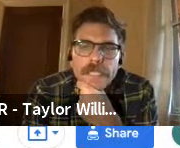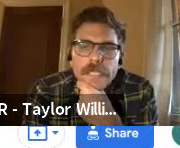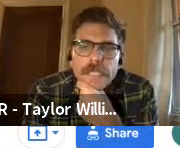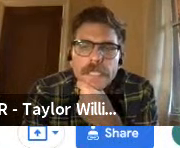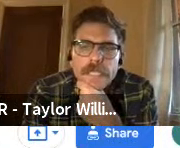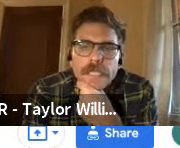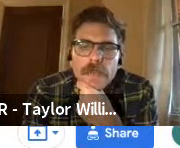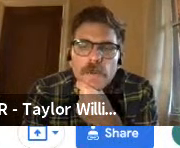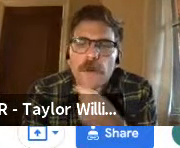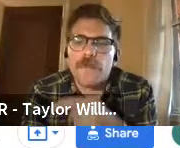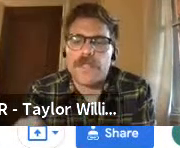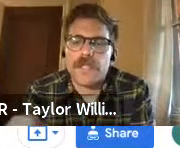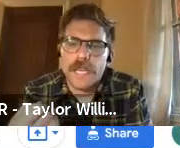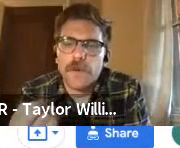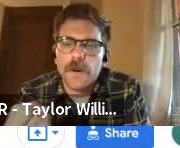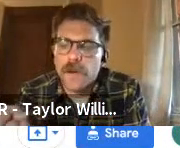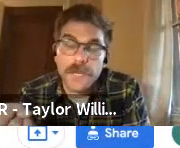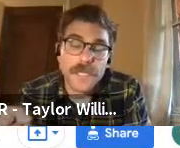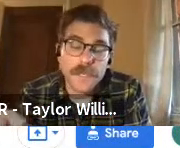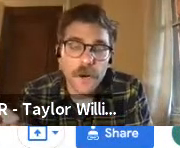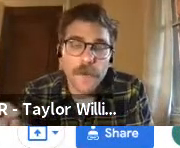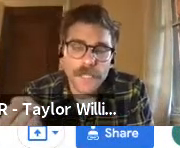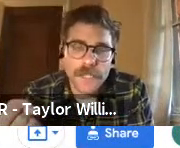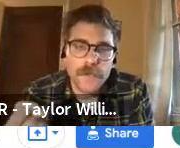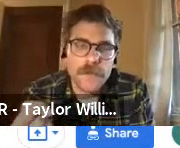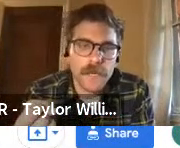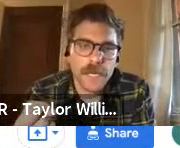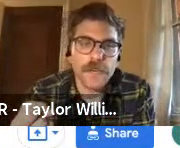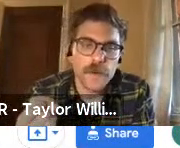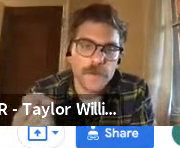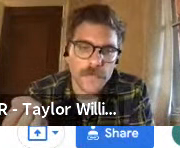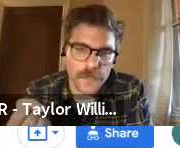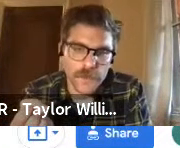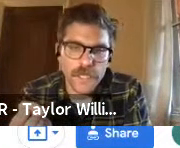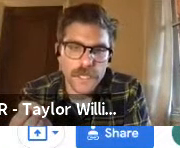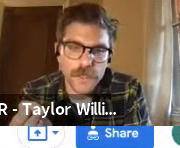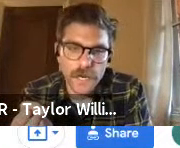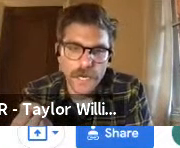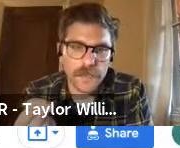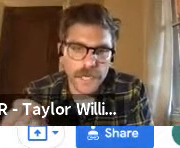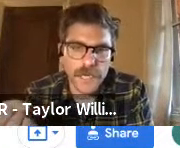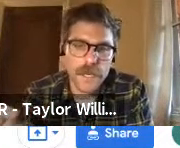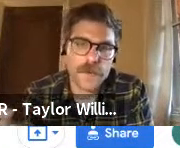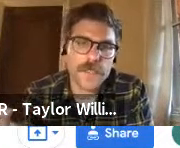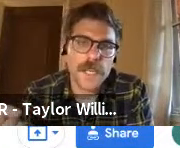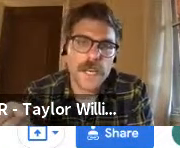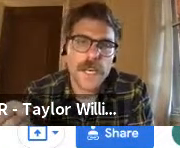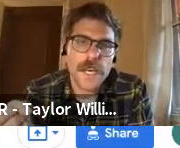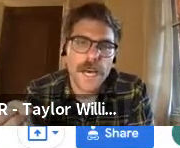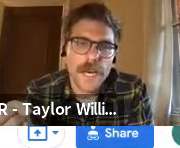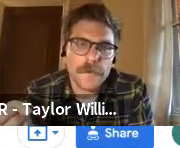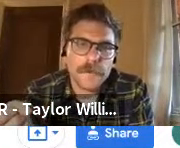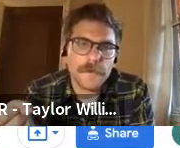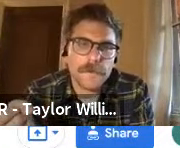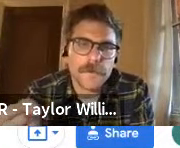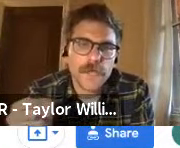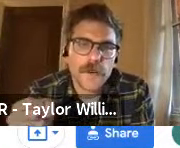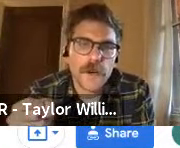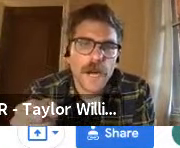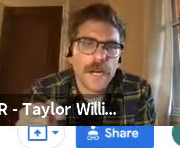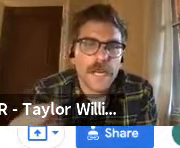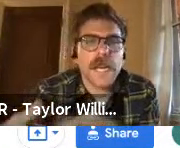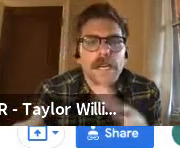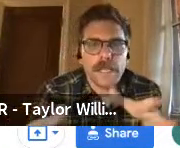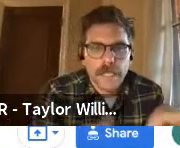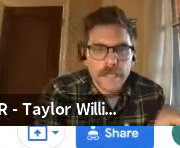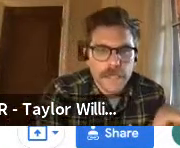identifying what do we need to know about each subcommittee and who is most interested in joining or leading those.